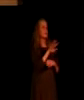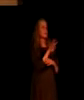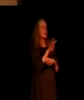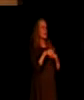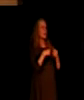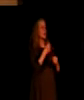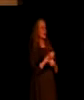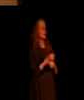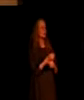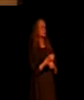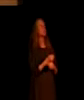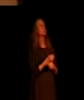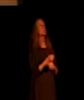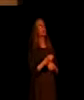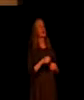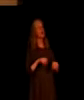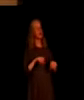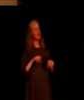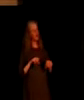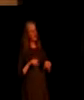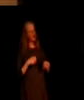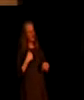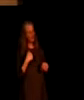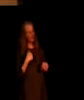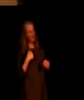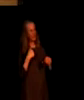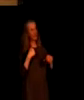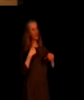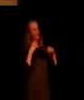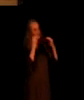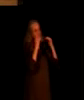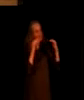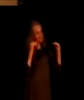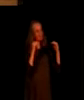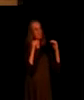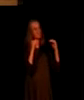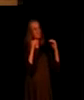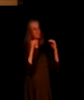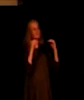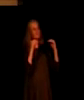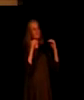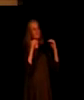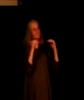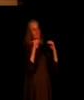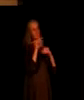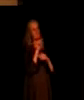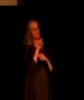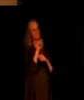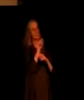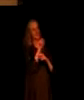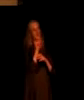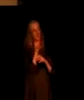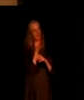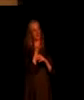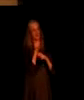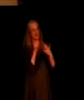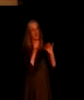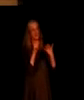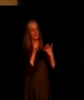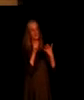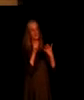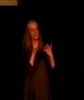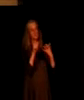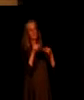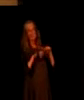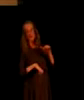So I was actually able to hang around the top floor of NASA for a good number of years and see it, I